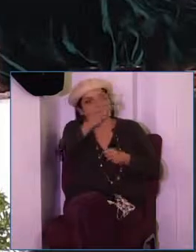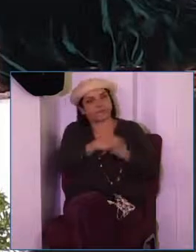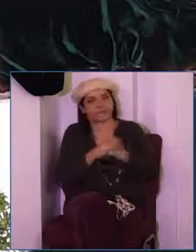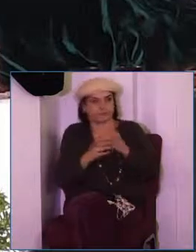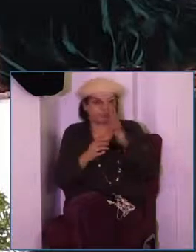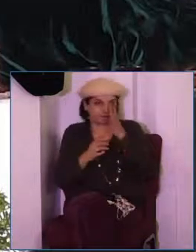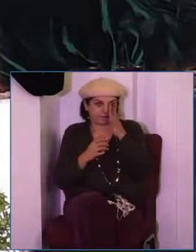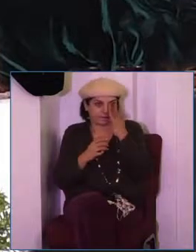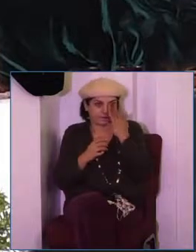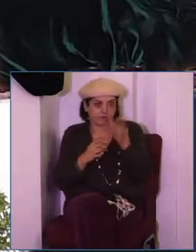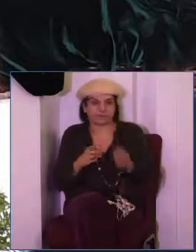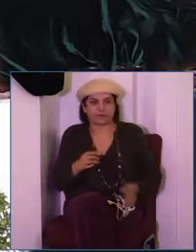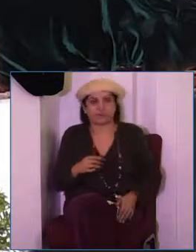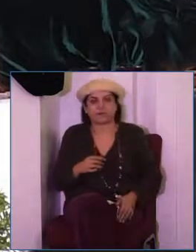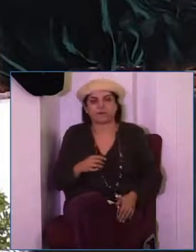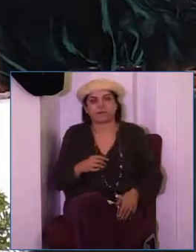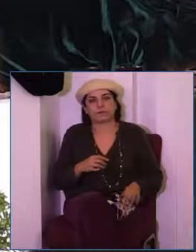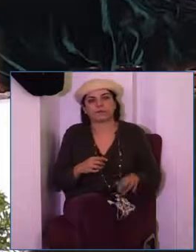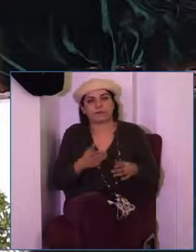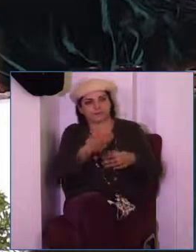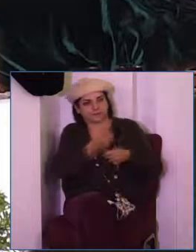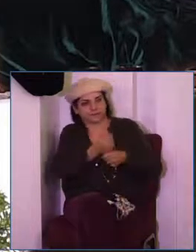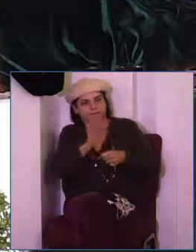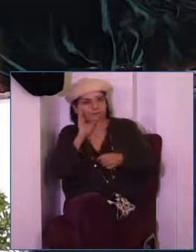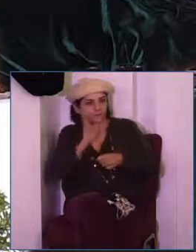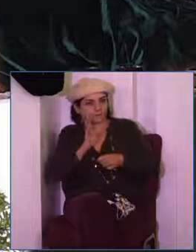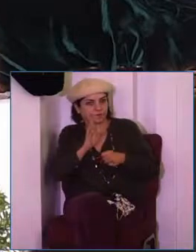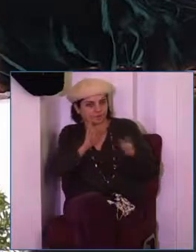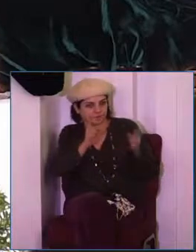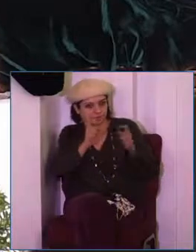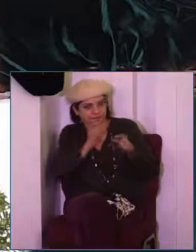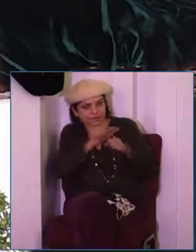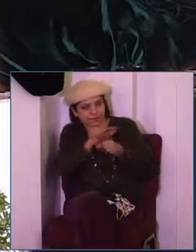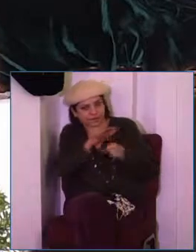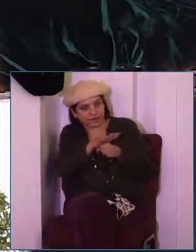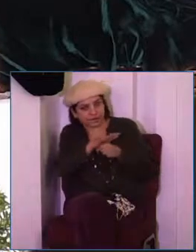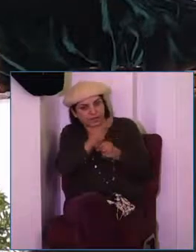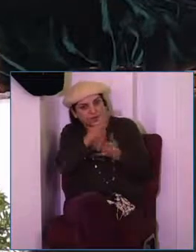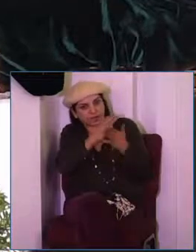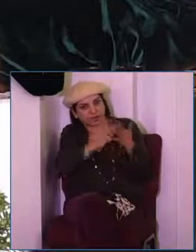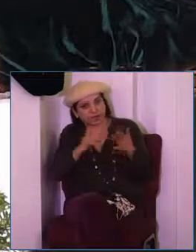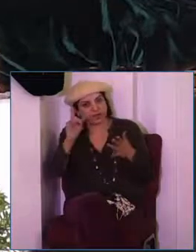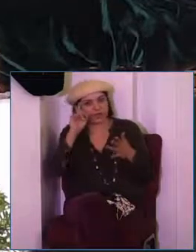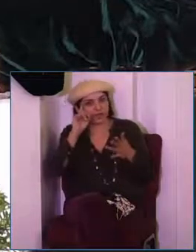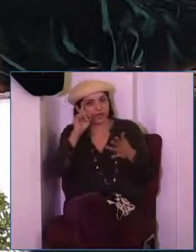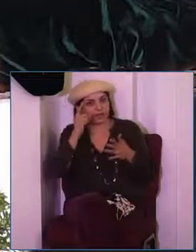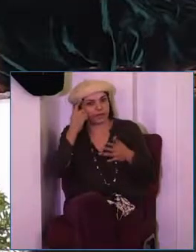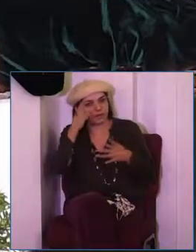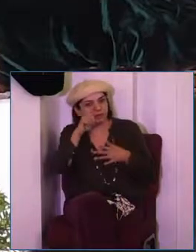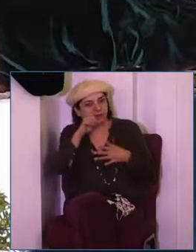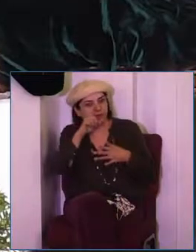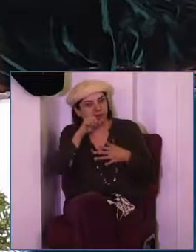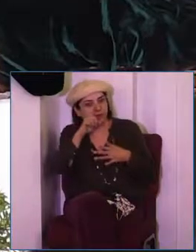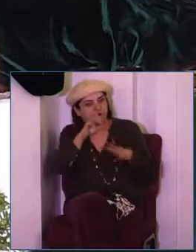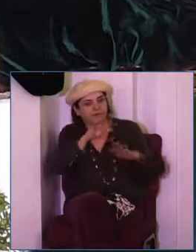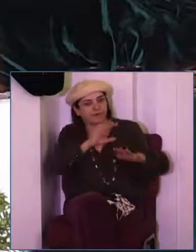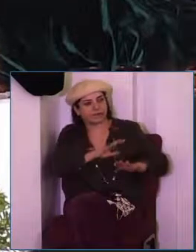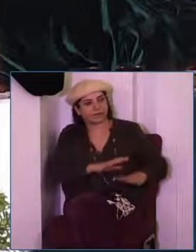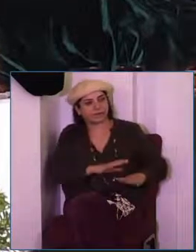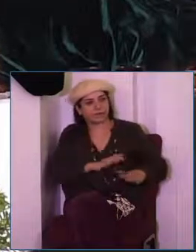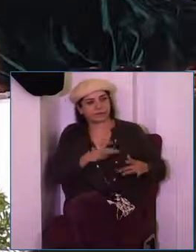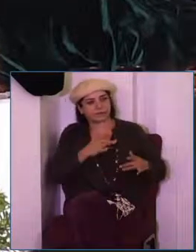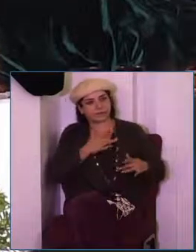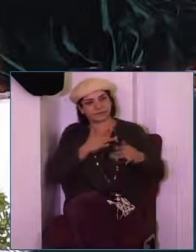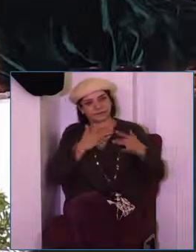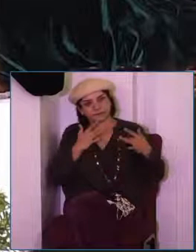We trust that you will give us enough peace of mind to calm our hearts. We trust that you